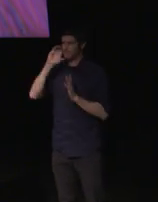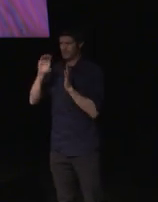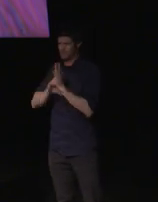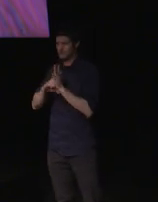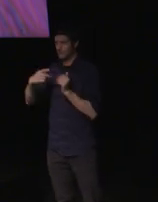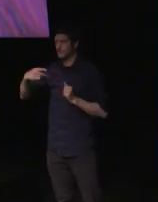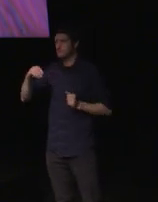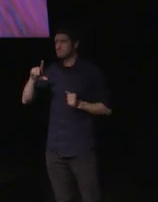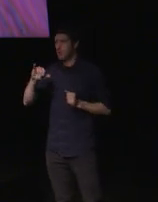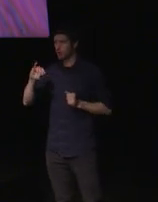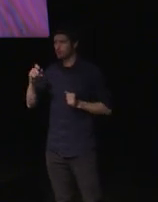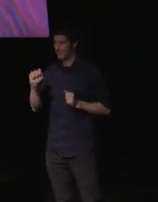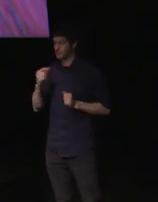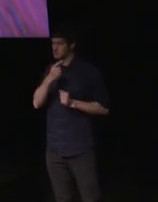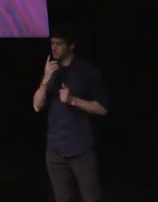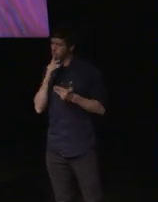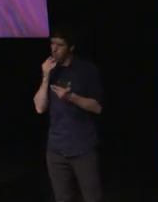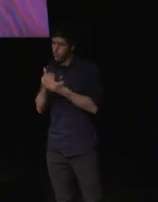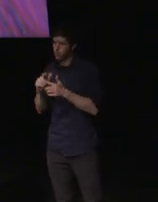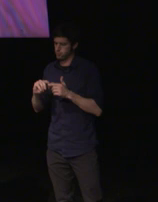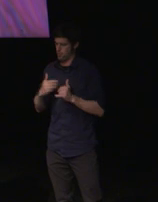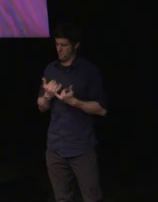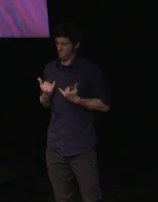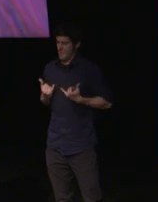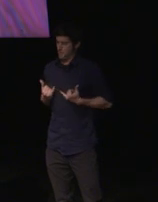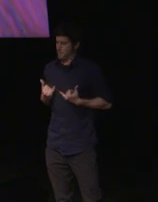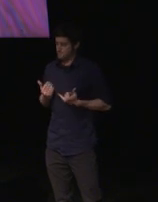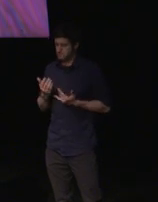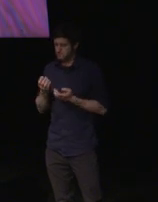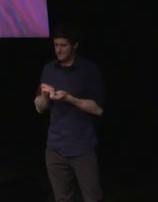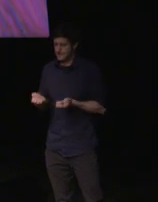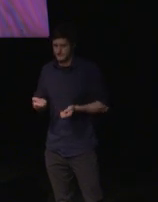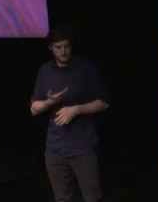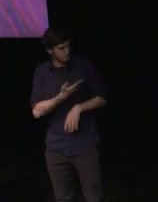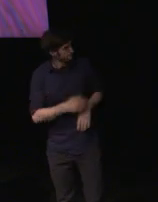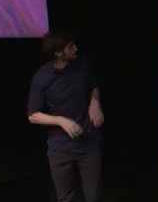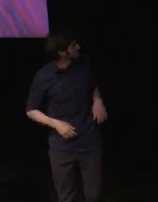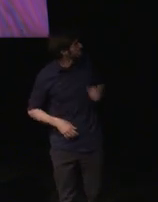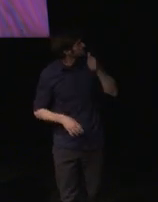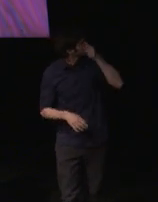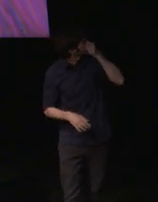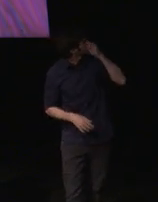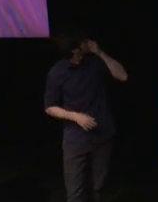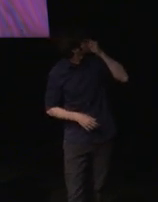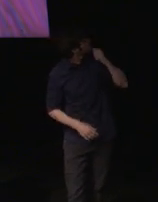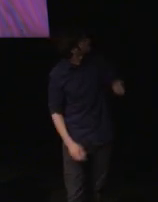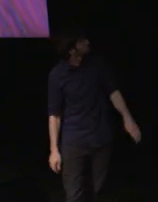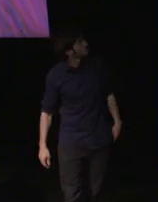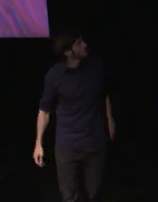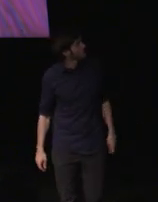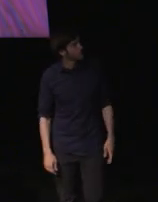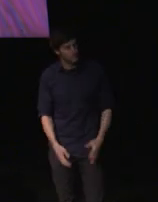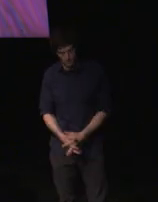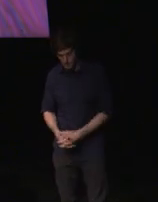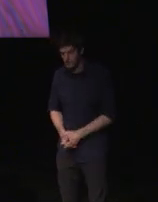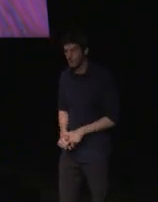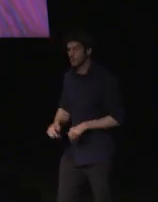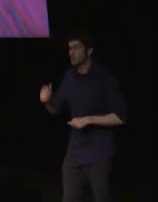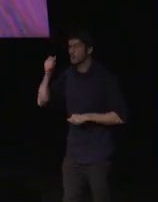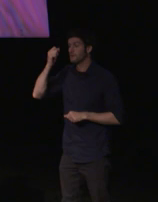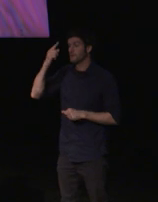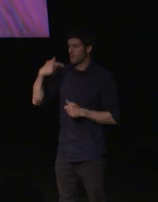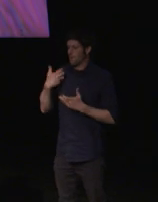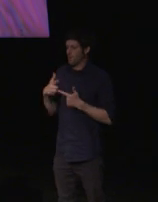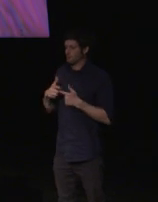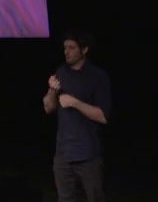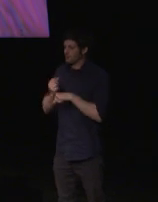to what the actual device kind of came to be. And I think the one thing about this picture that we want to point out the most is that we needed to make sure that there was adequate white